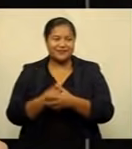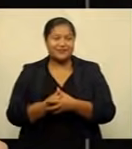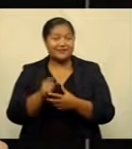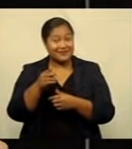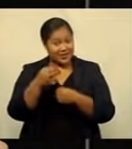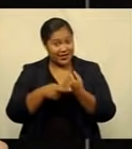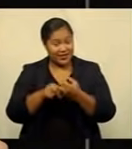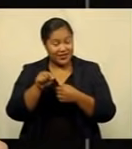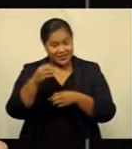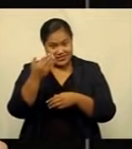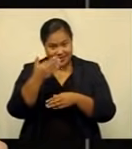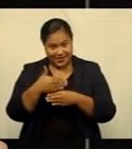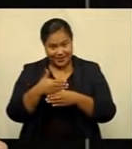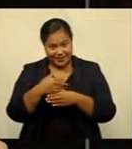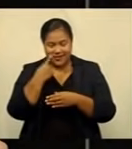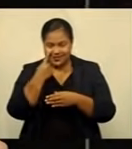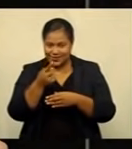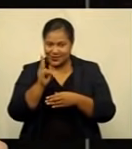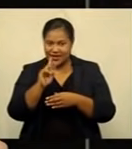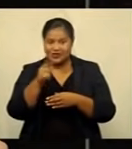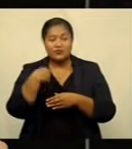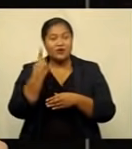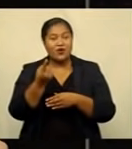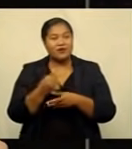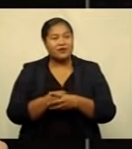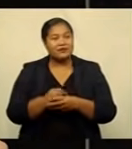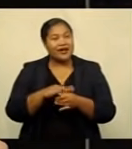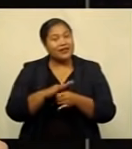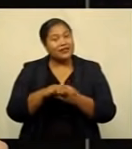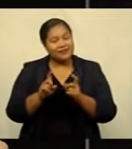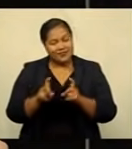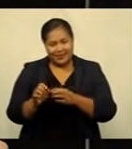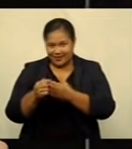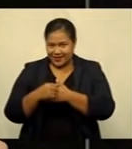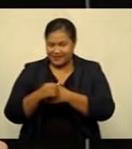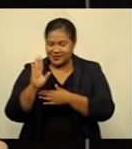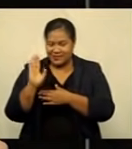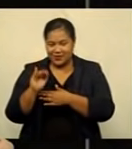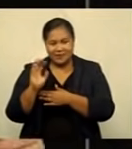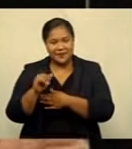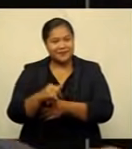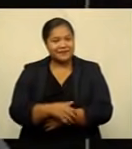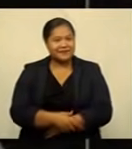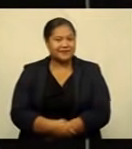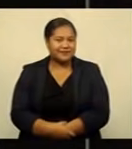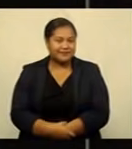That's your news this evening. I'll see you again tomorrow. Until then, stay safe. Modemanta.